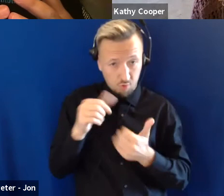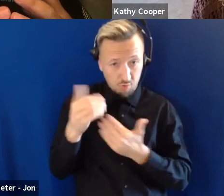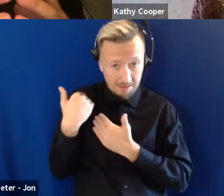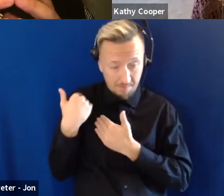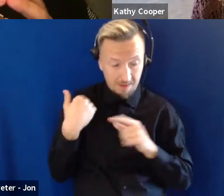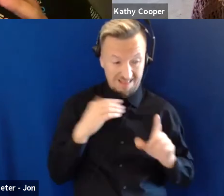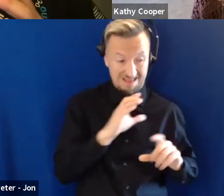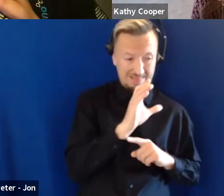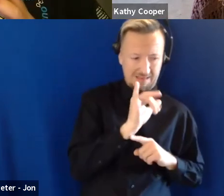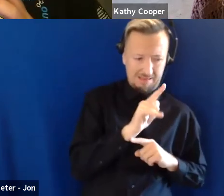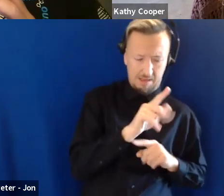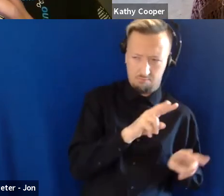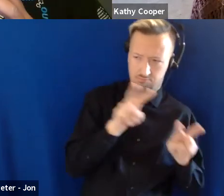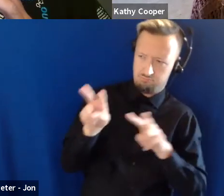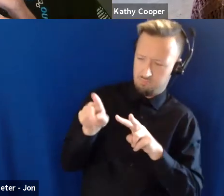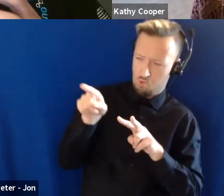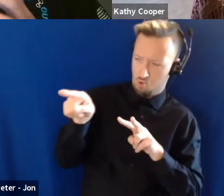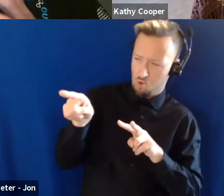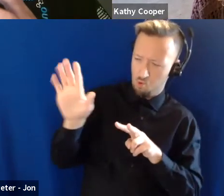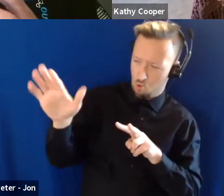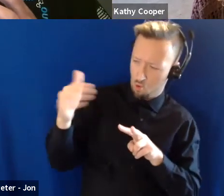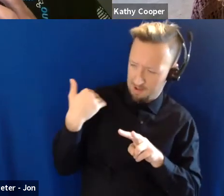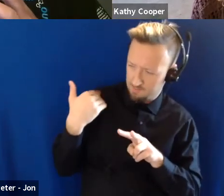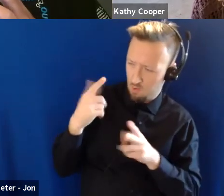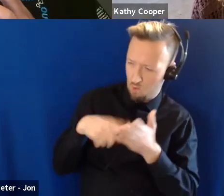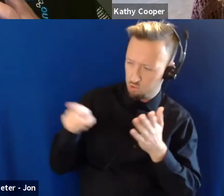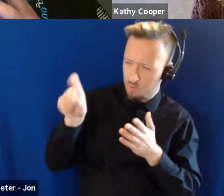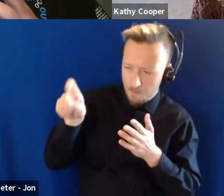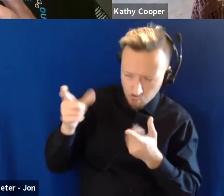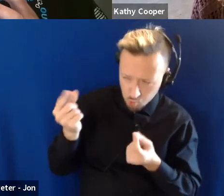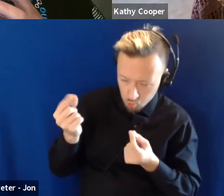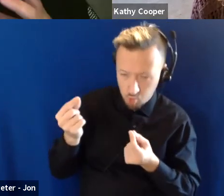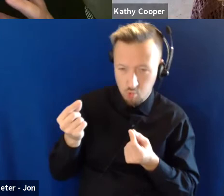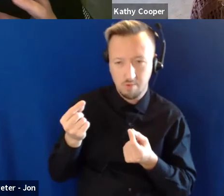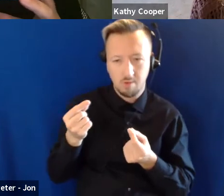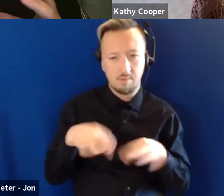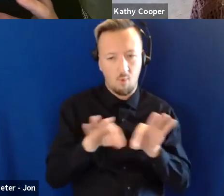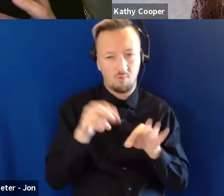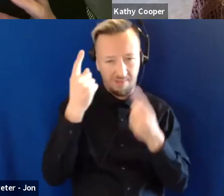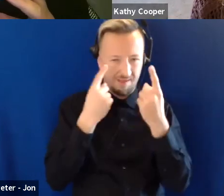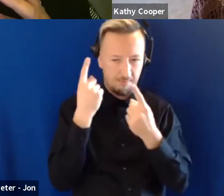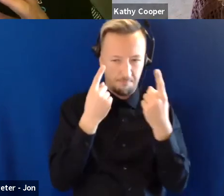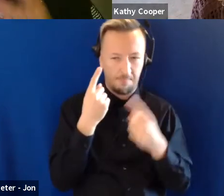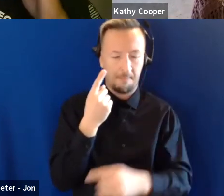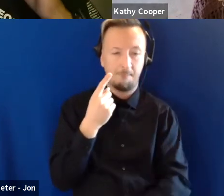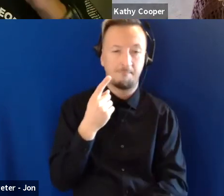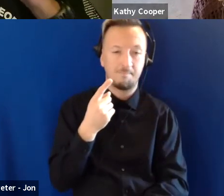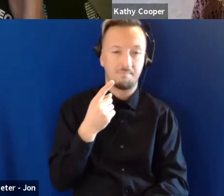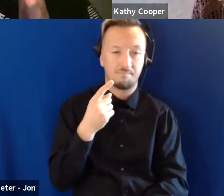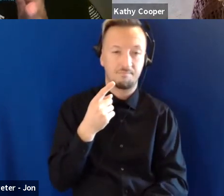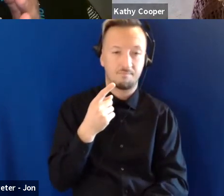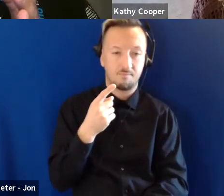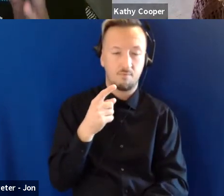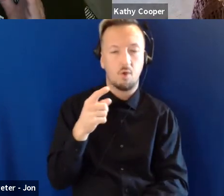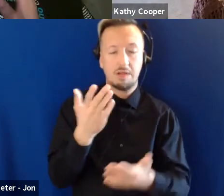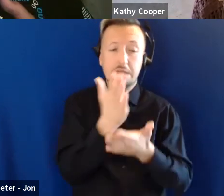out? I mean, and I think the answer is, you know, that we've got the things, right? We've got the